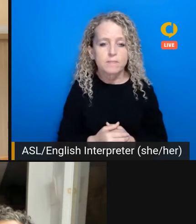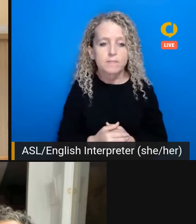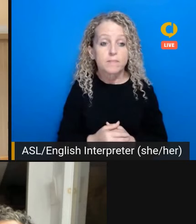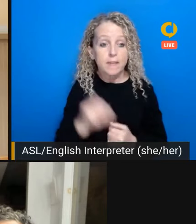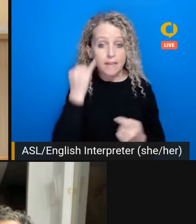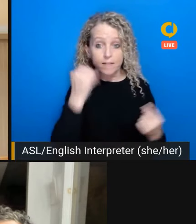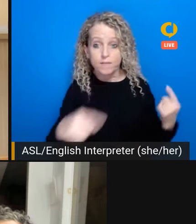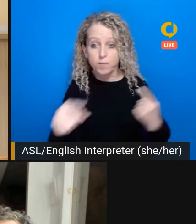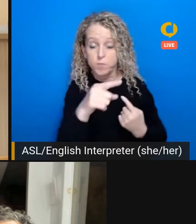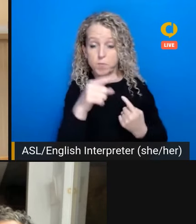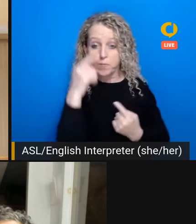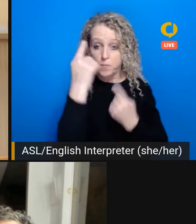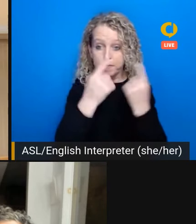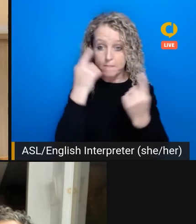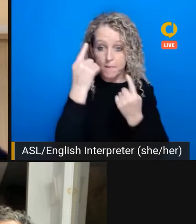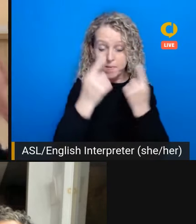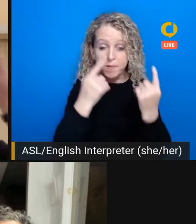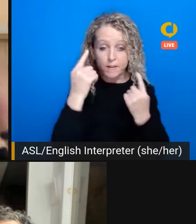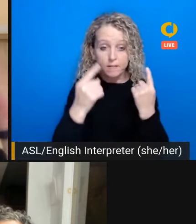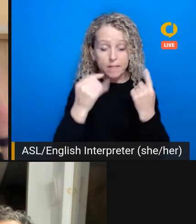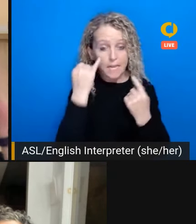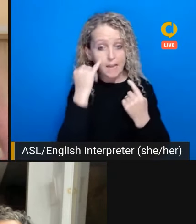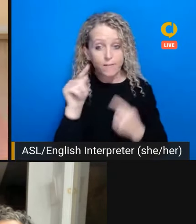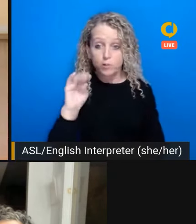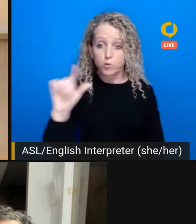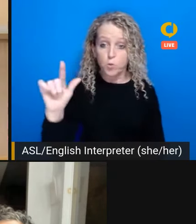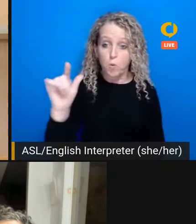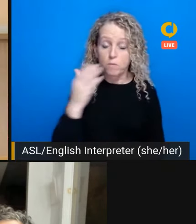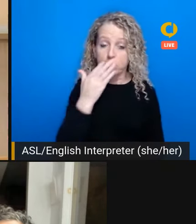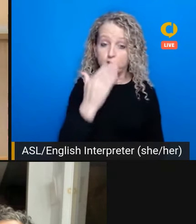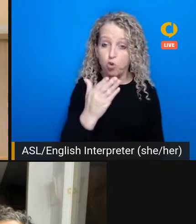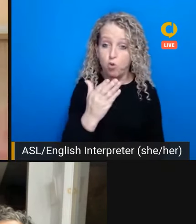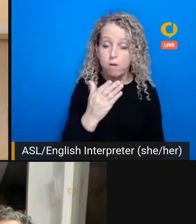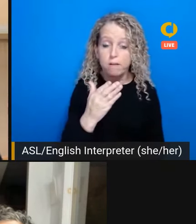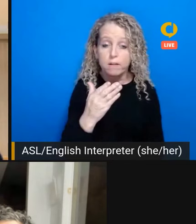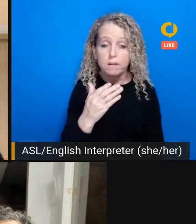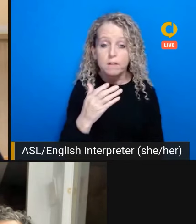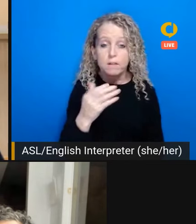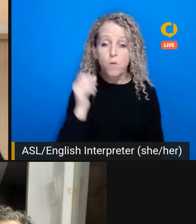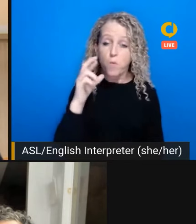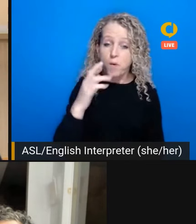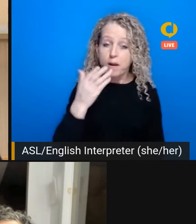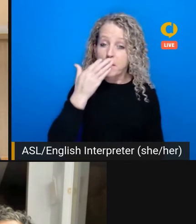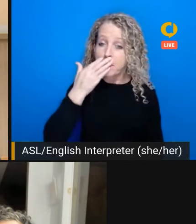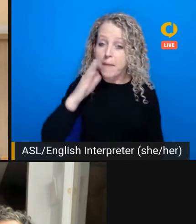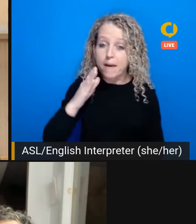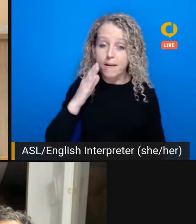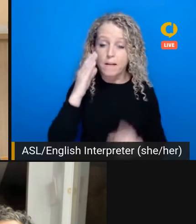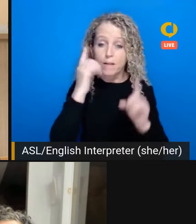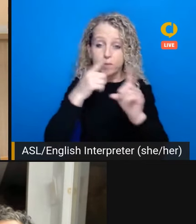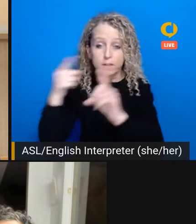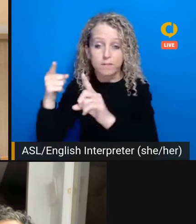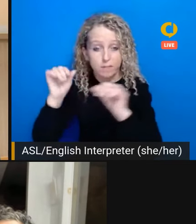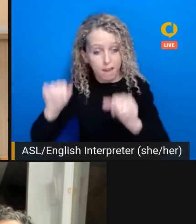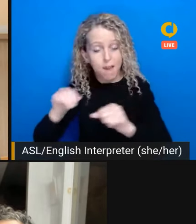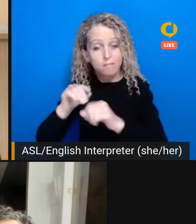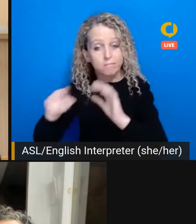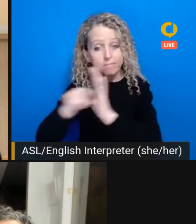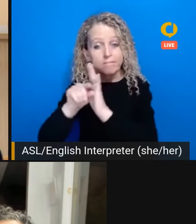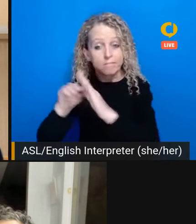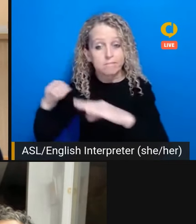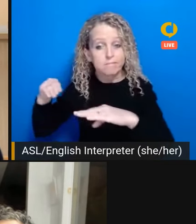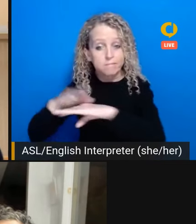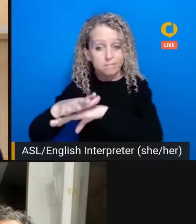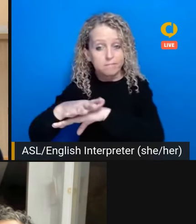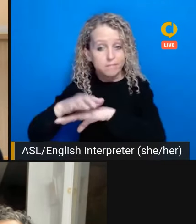these tools are used for, let's call it, bad objectives, it can be really harmful, as Paul